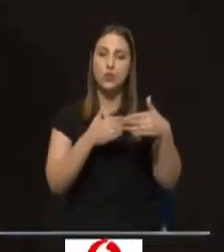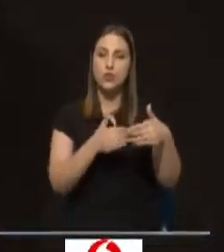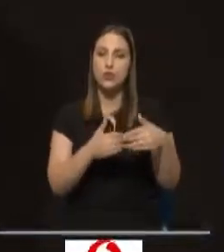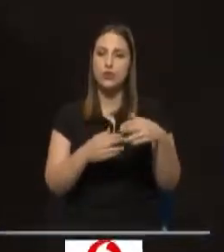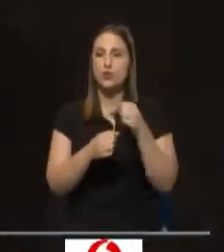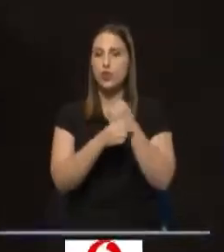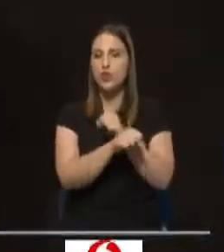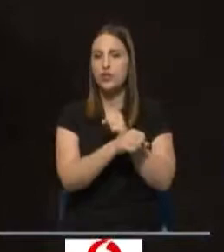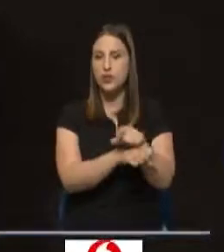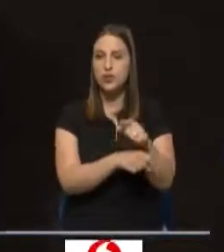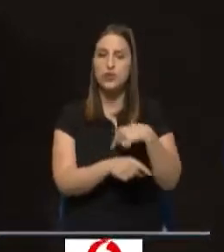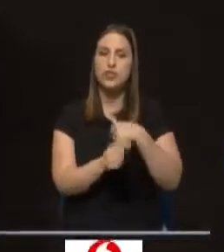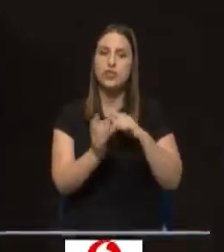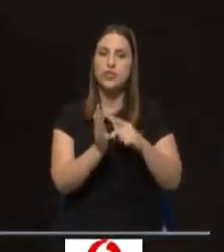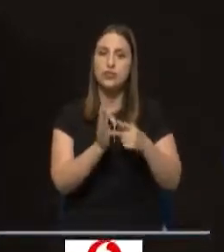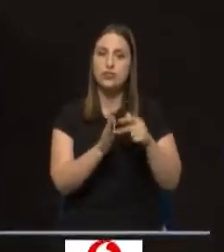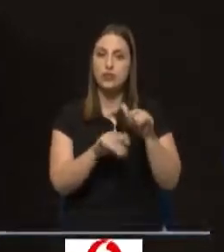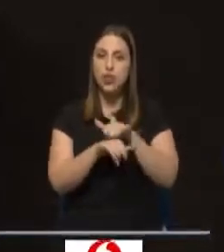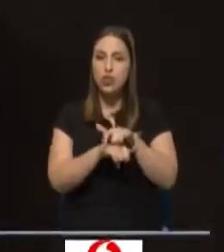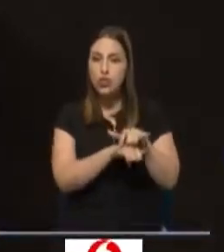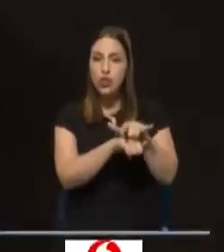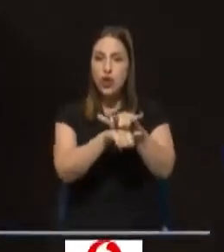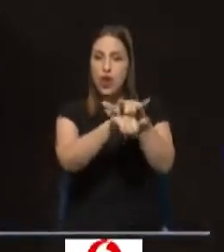Leixões, where we have